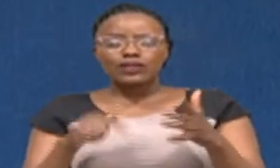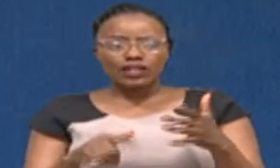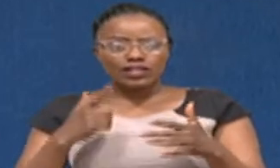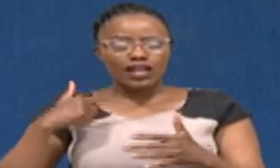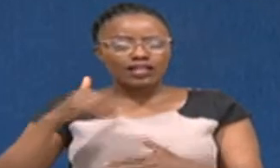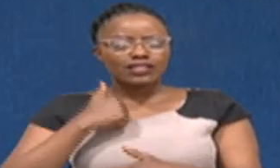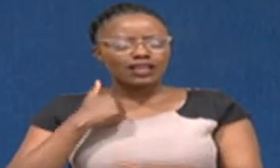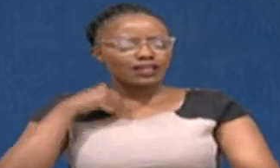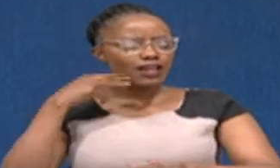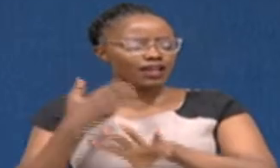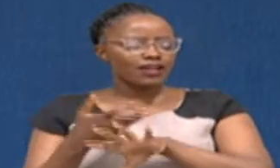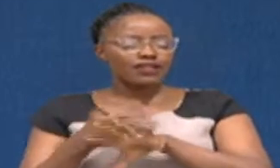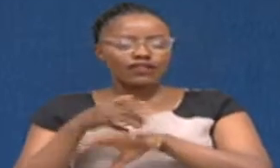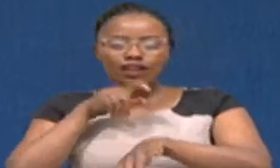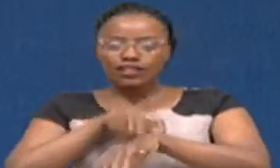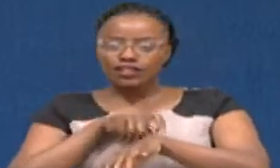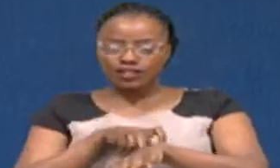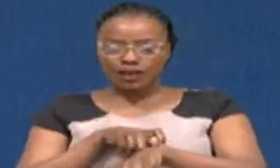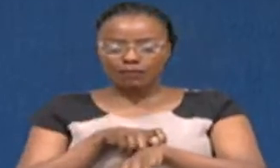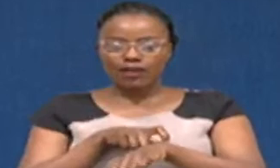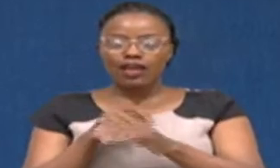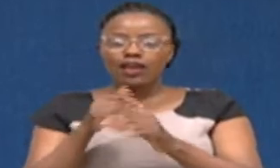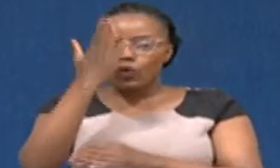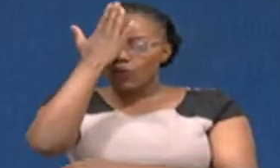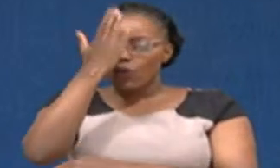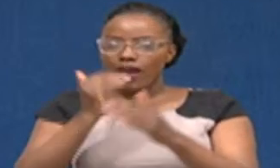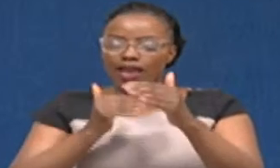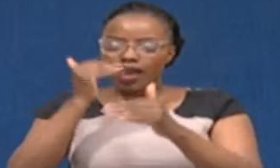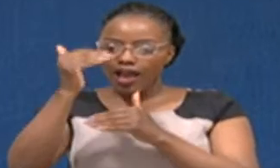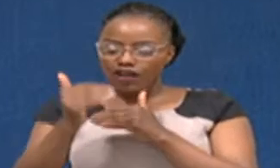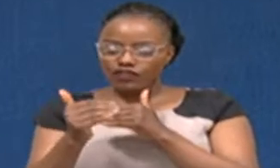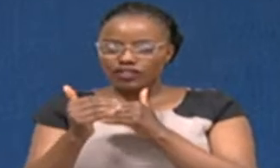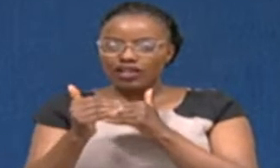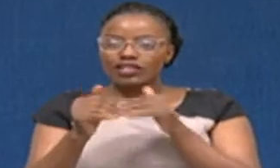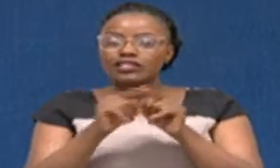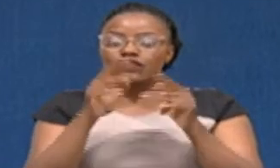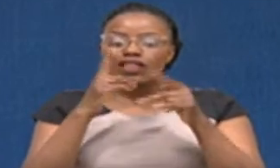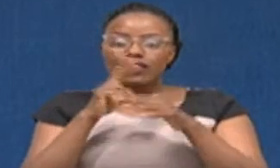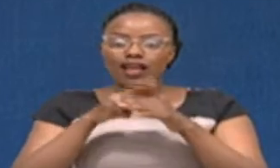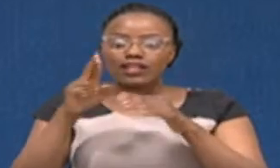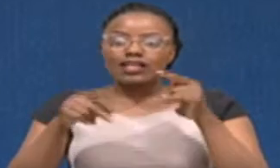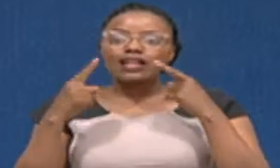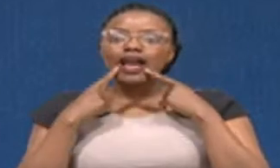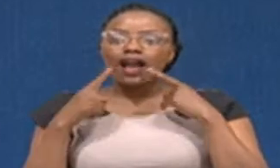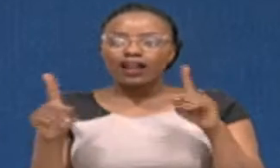went through a very difficult period because immediately the results were announced.